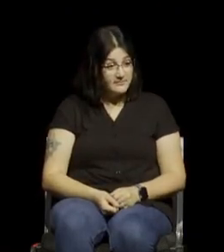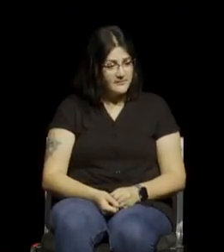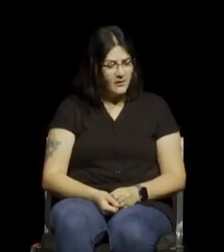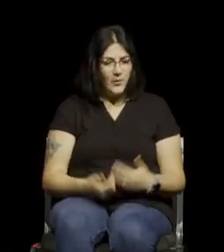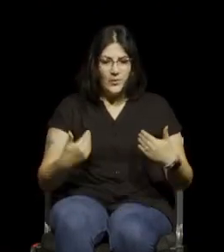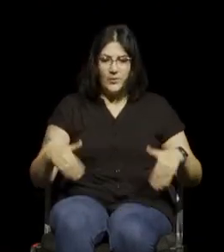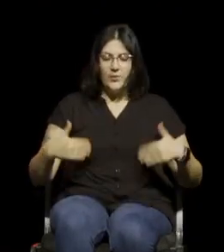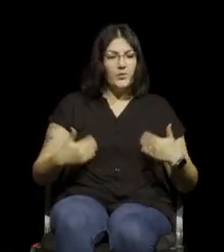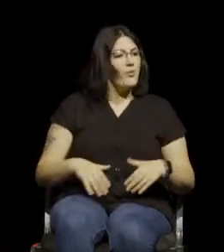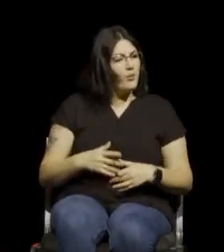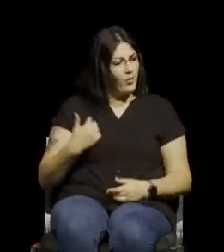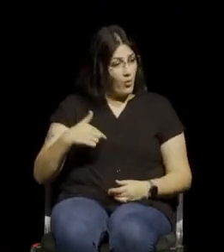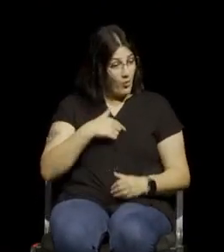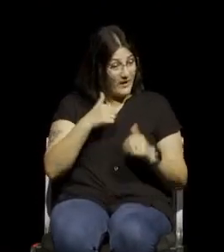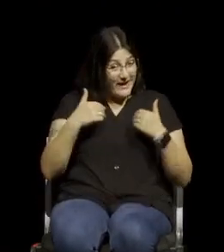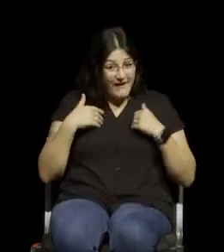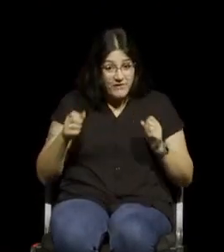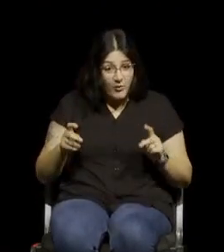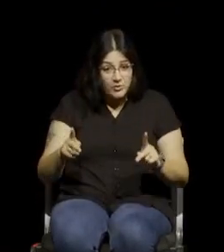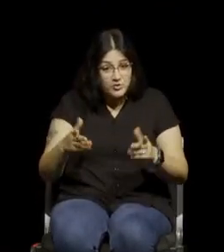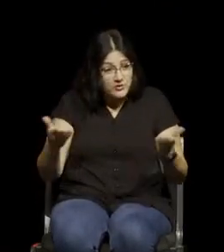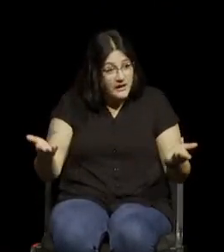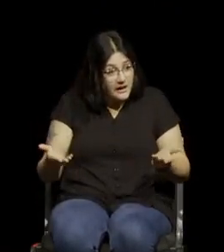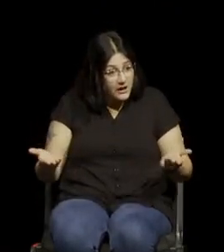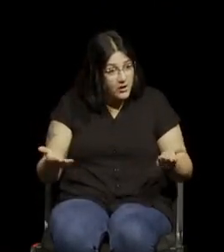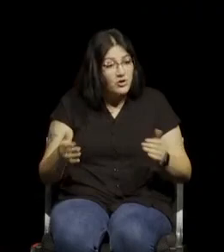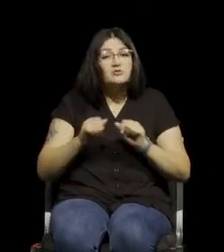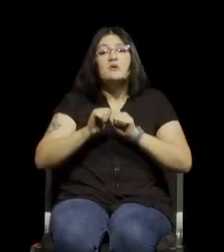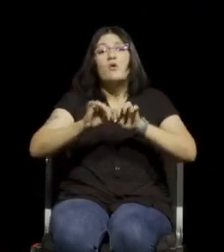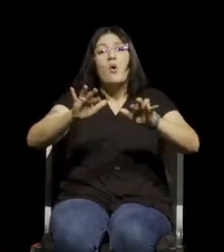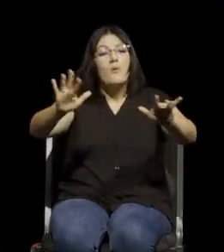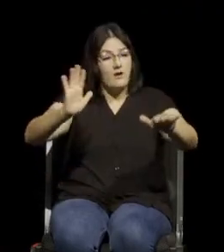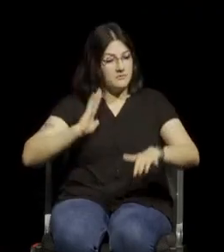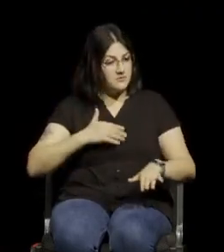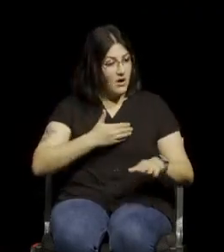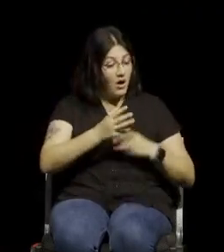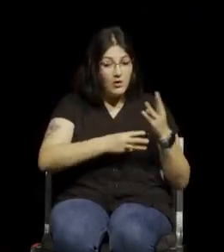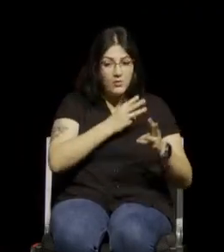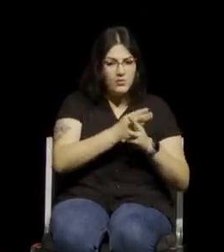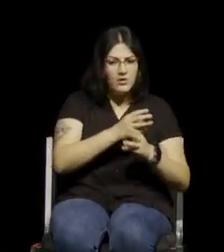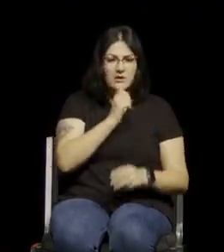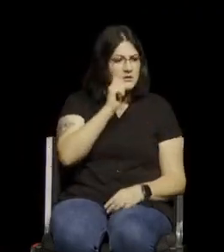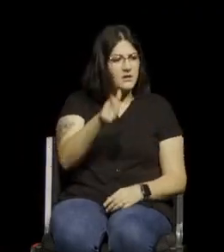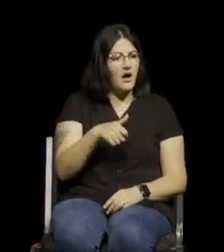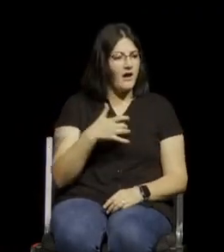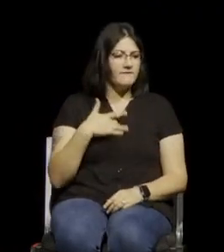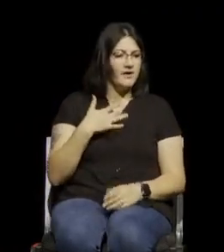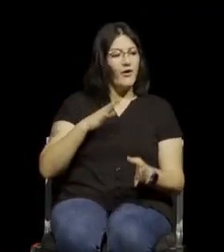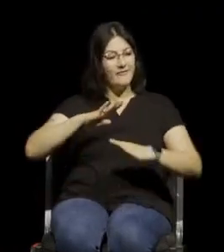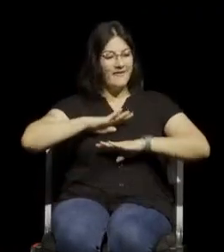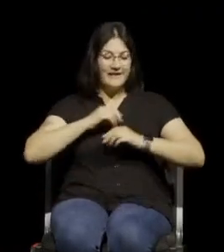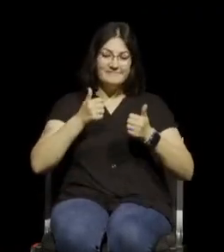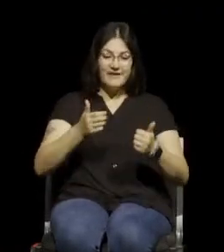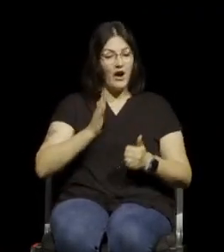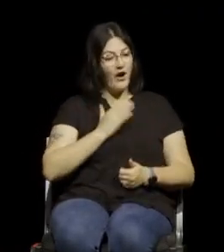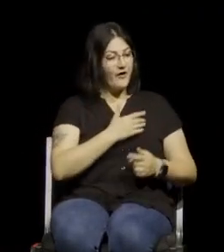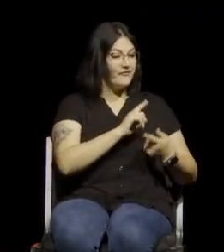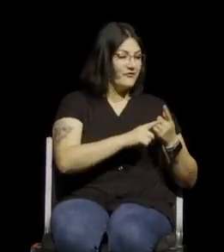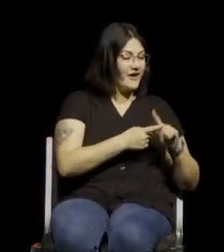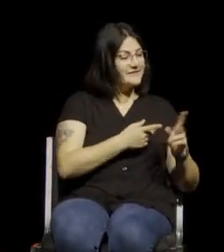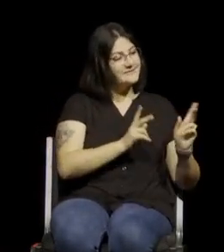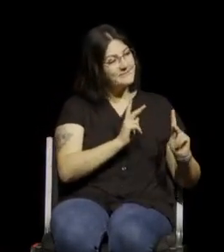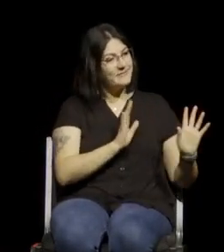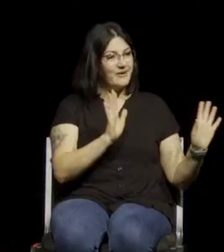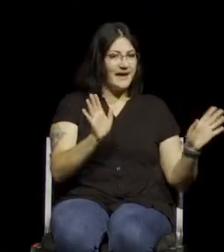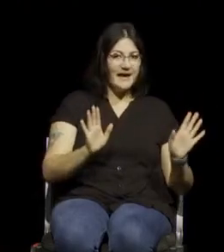How much more do we have the opportunity to go out into our world, not be content with just bringing our friends and our lost folks